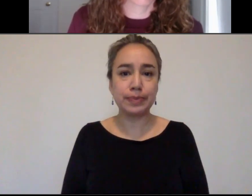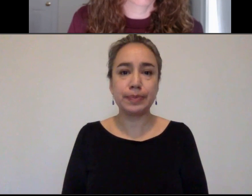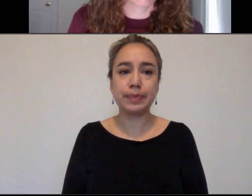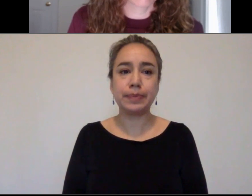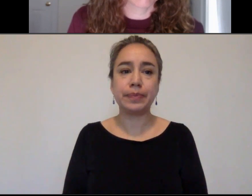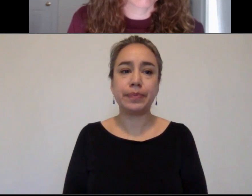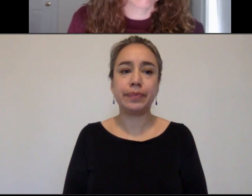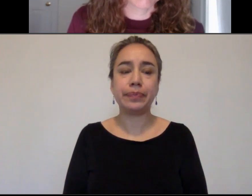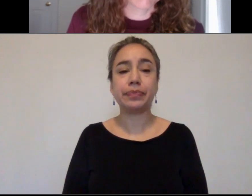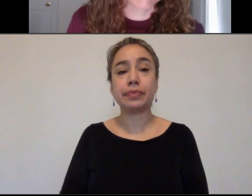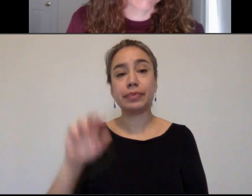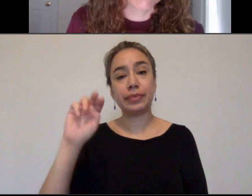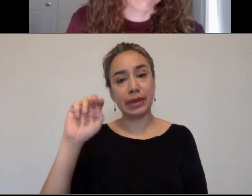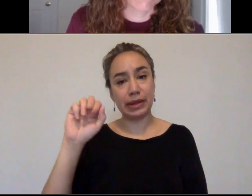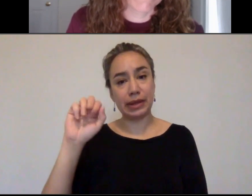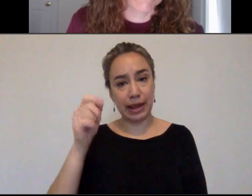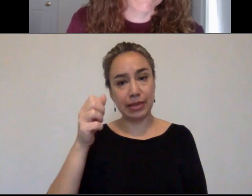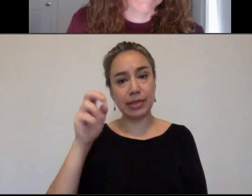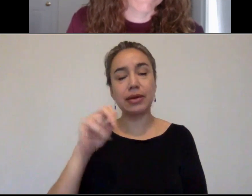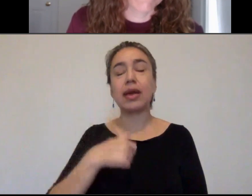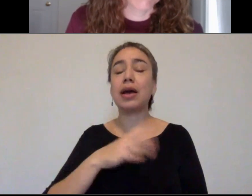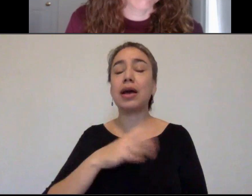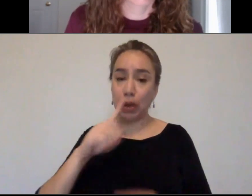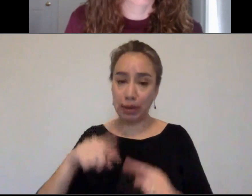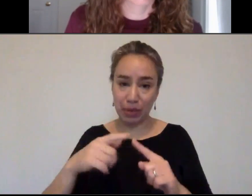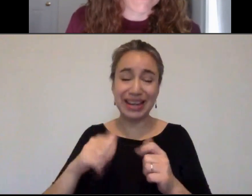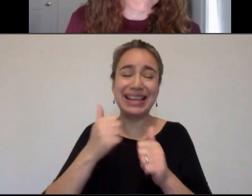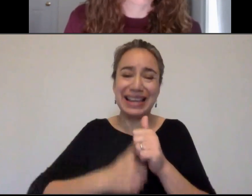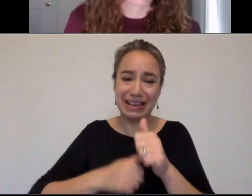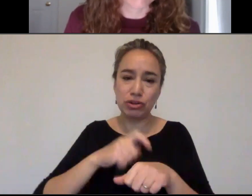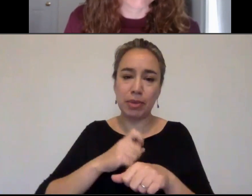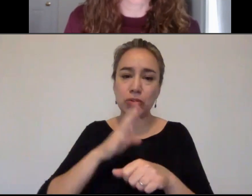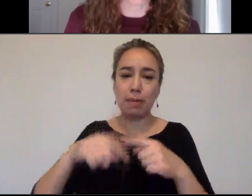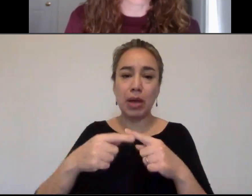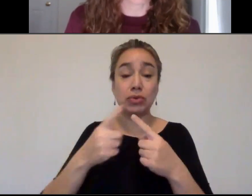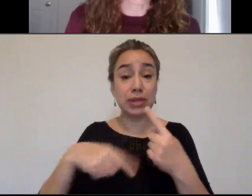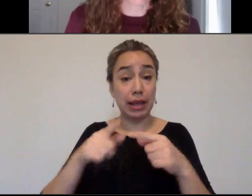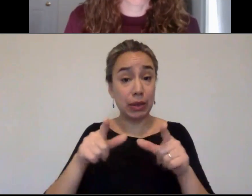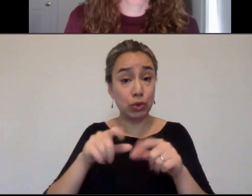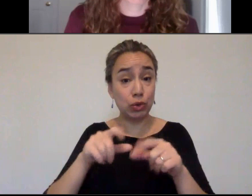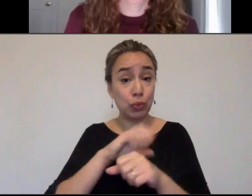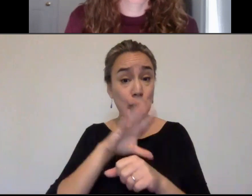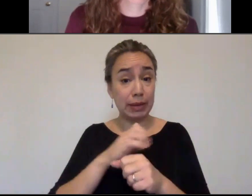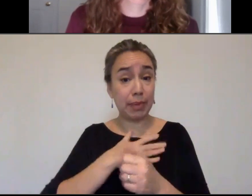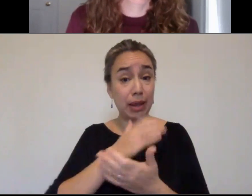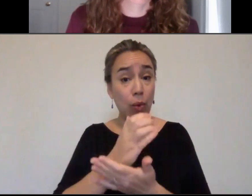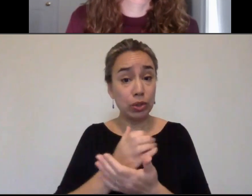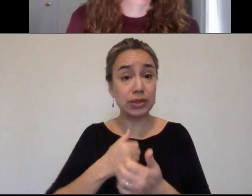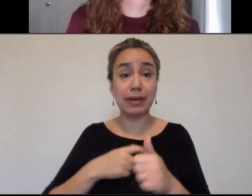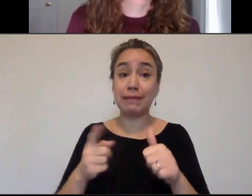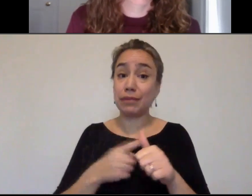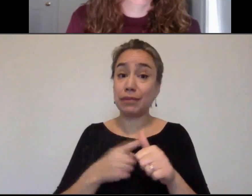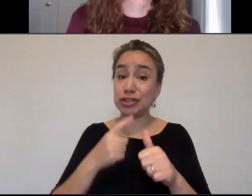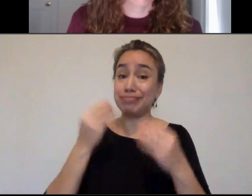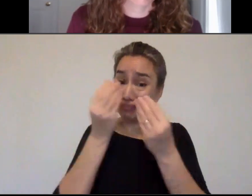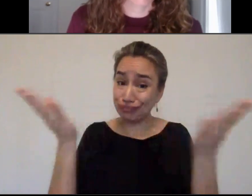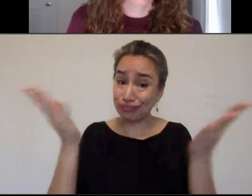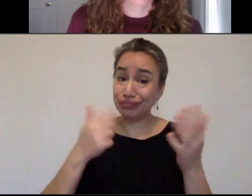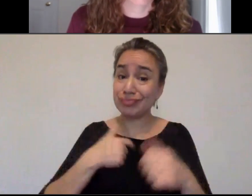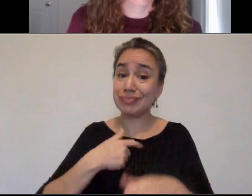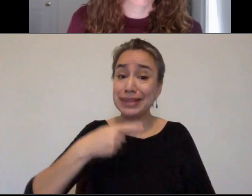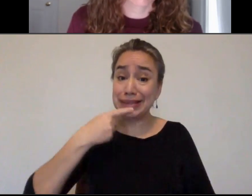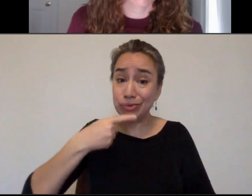Yeah, so I talk about this every time I talk about sign languages in my course. I first point out I'm a hearing scholar.